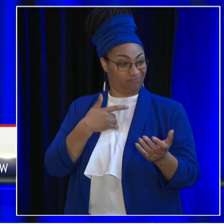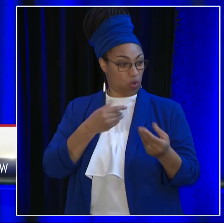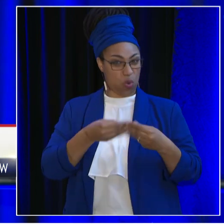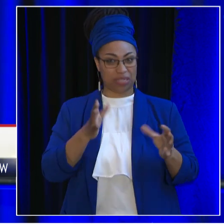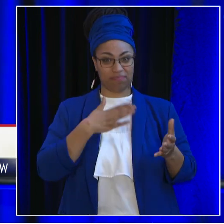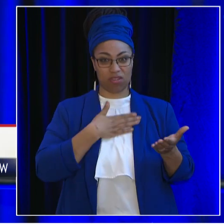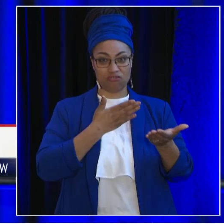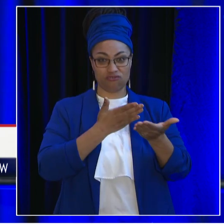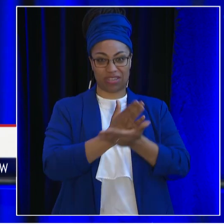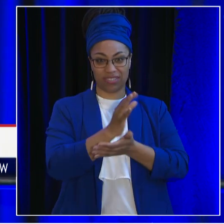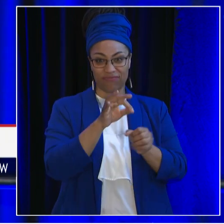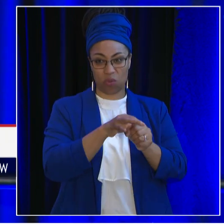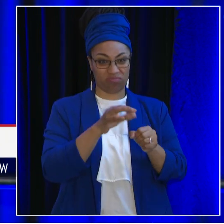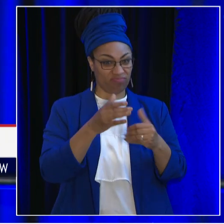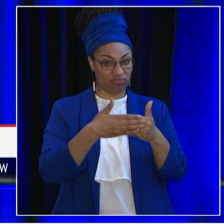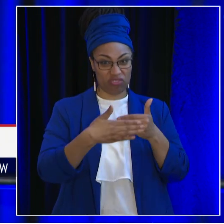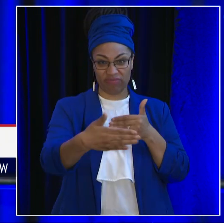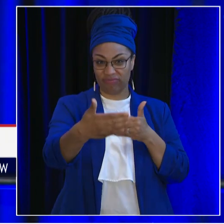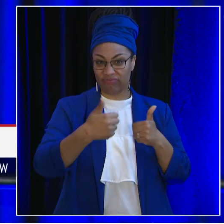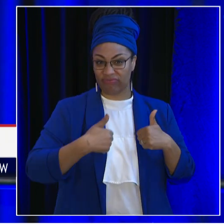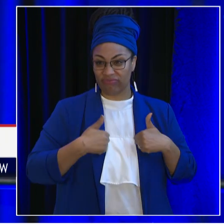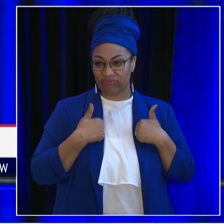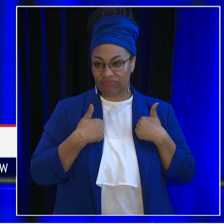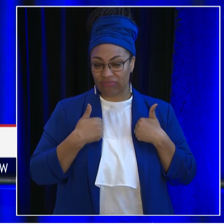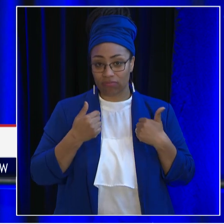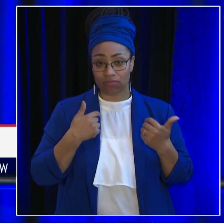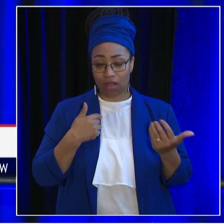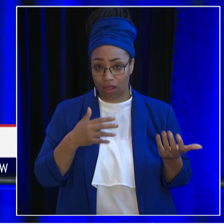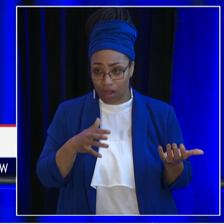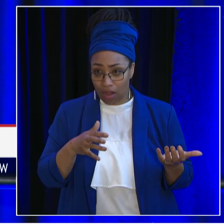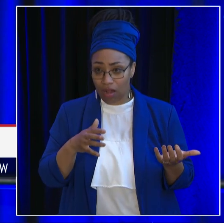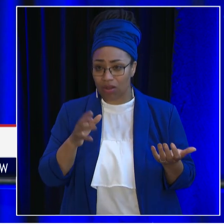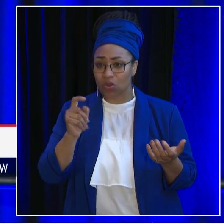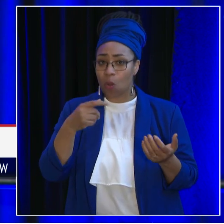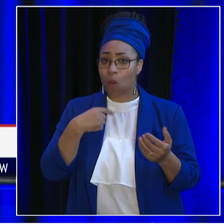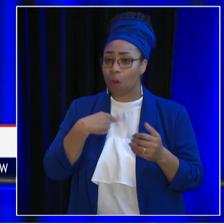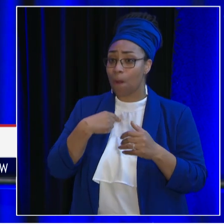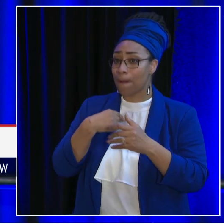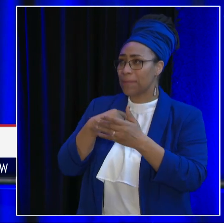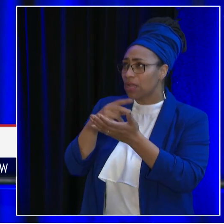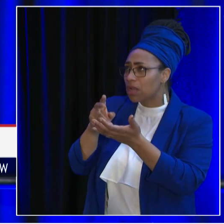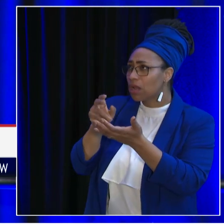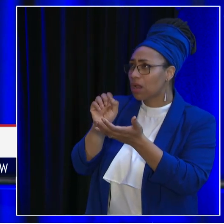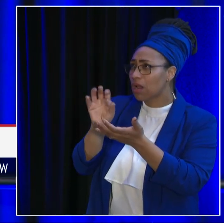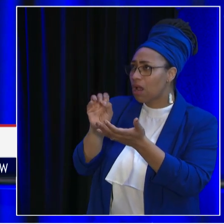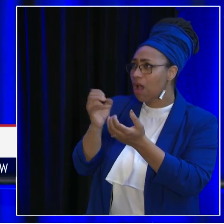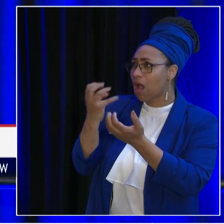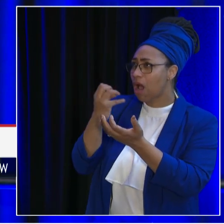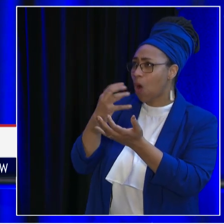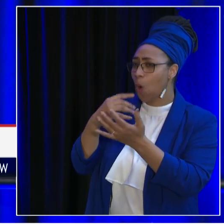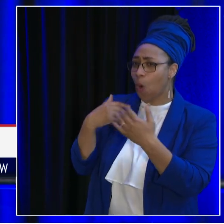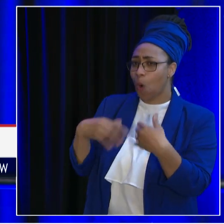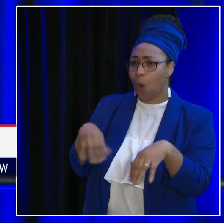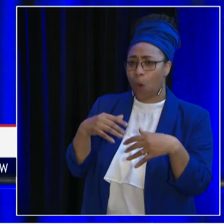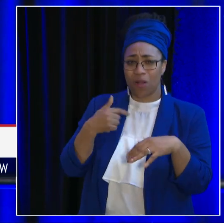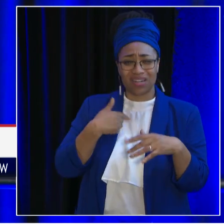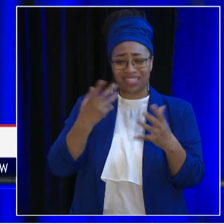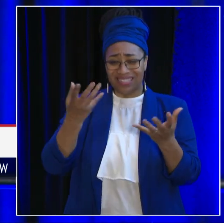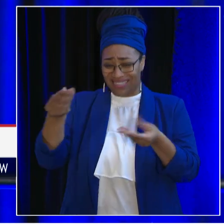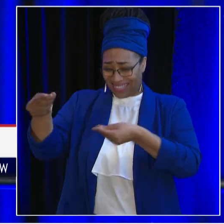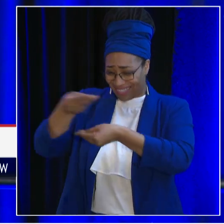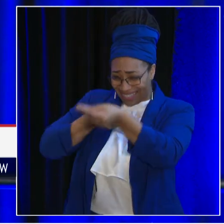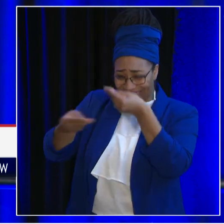He gives me her number, I call her, we speak for hours. And, you know, as an organizer, I'd always tell my organizers and